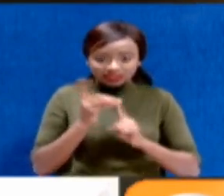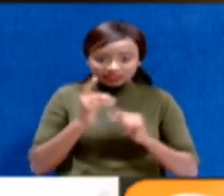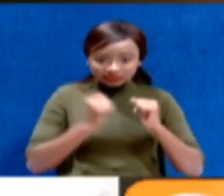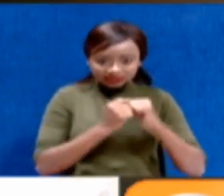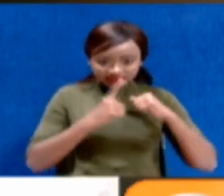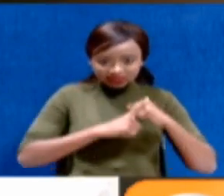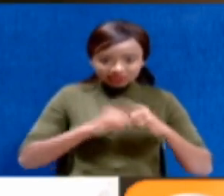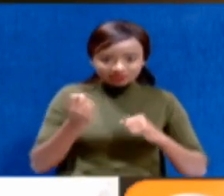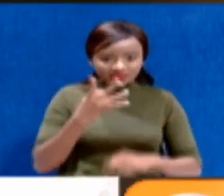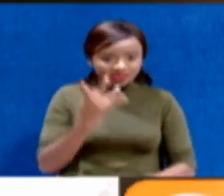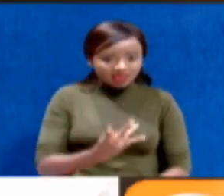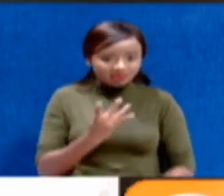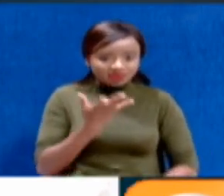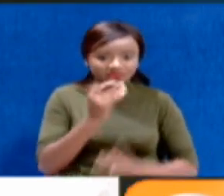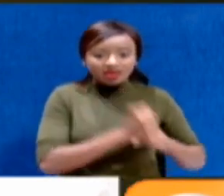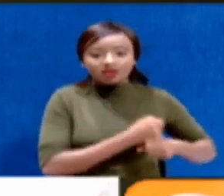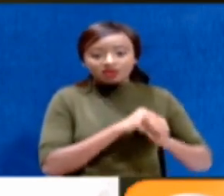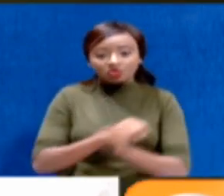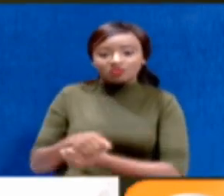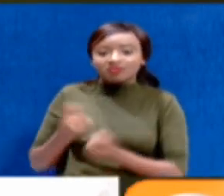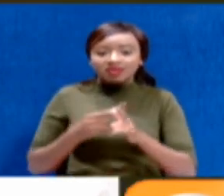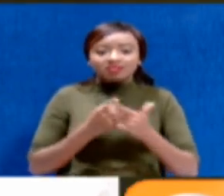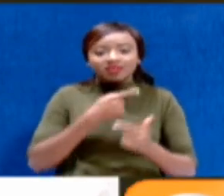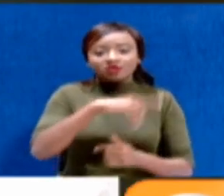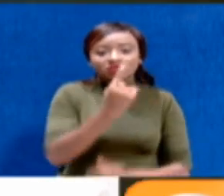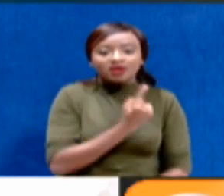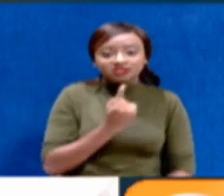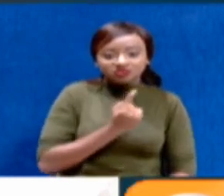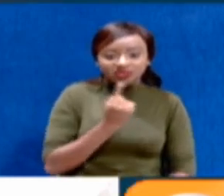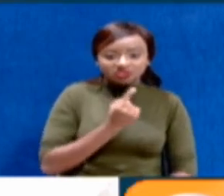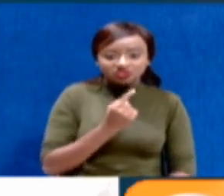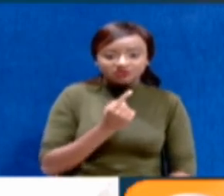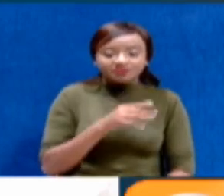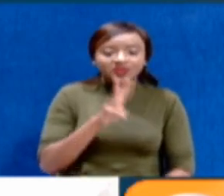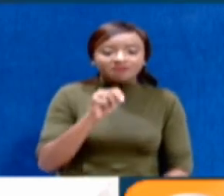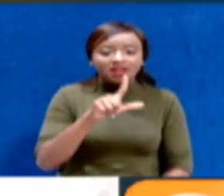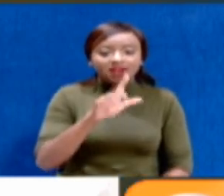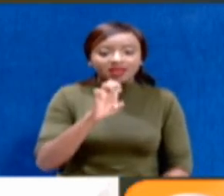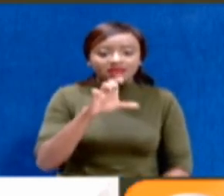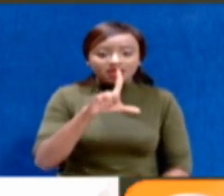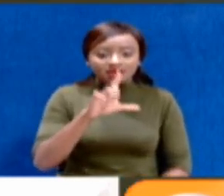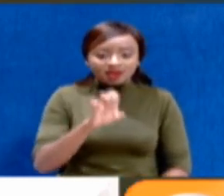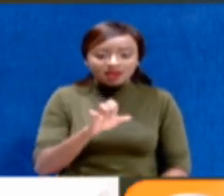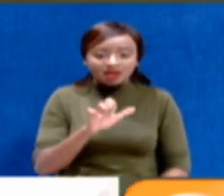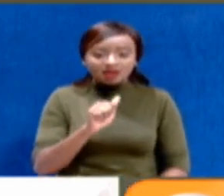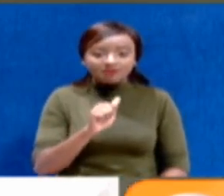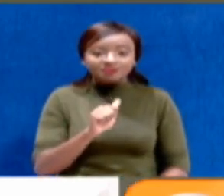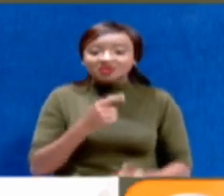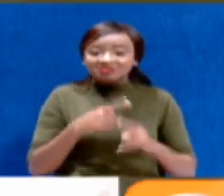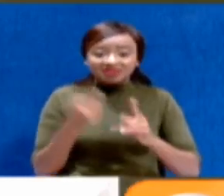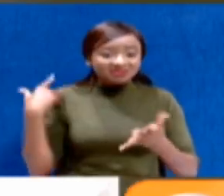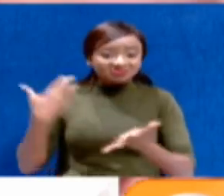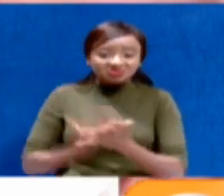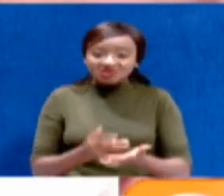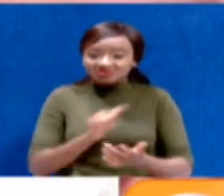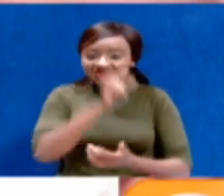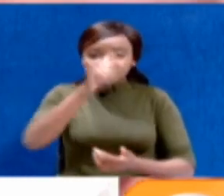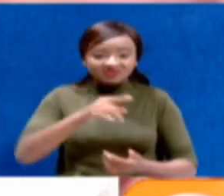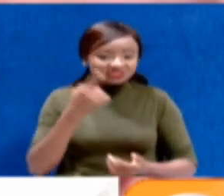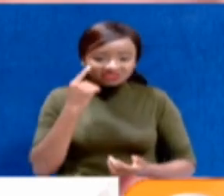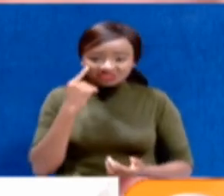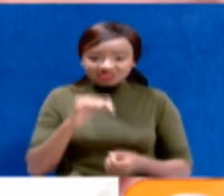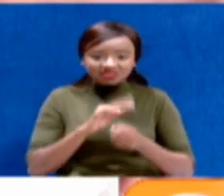at KMTC Homabay and isolated at Malela in Ndhiwa the next day. But to date, never saw the initial positive